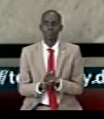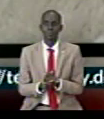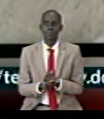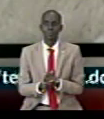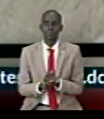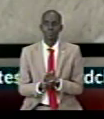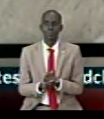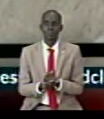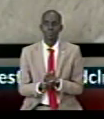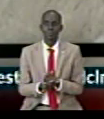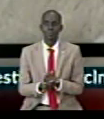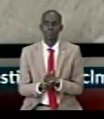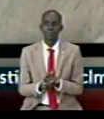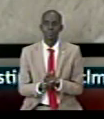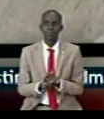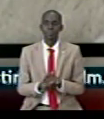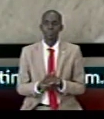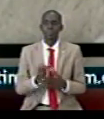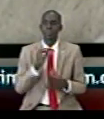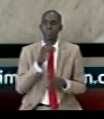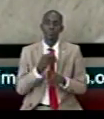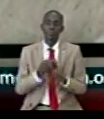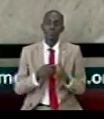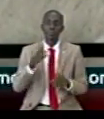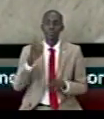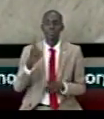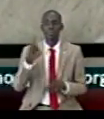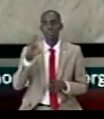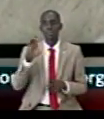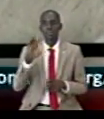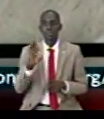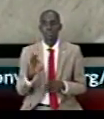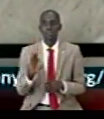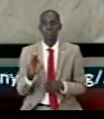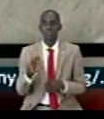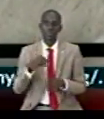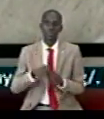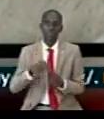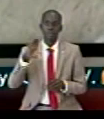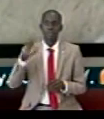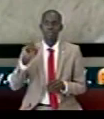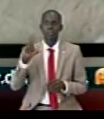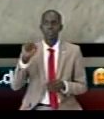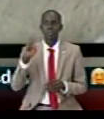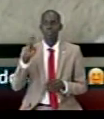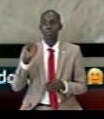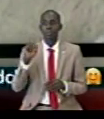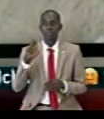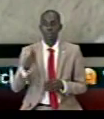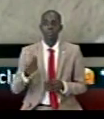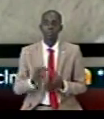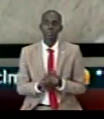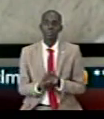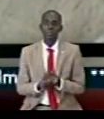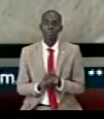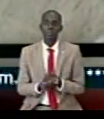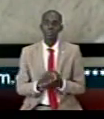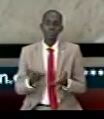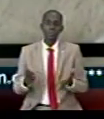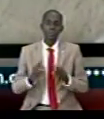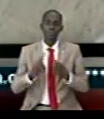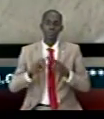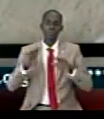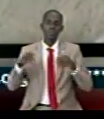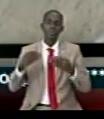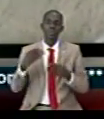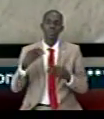from Deeper Life Campus Fellowship, Malabo, Calabar region. I'm here to testify to the goodness of God